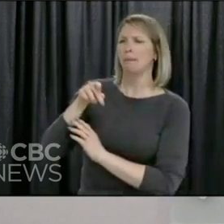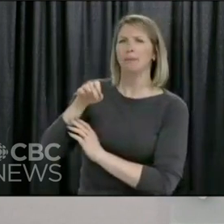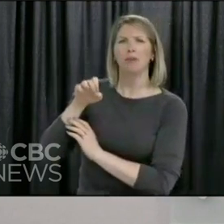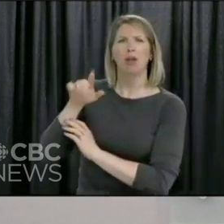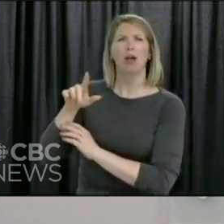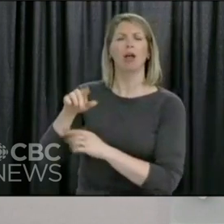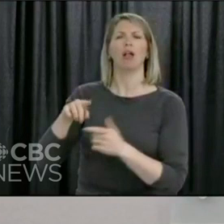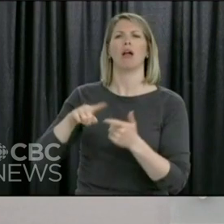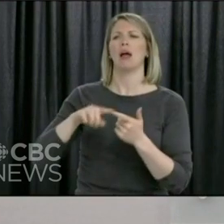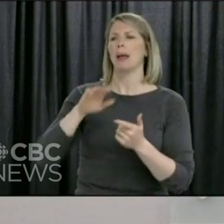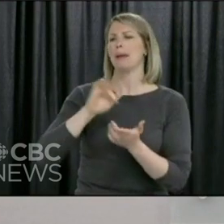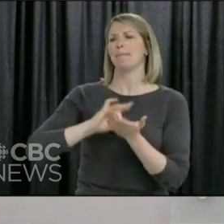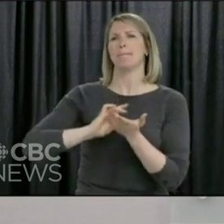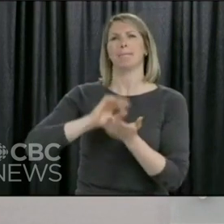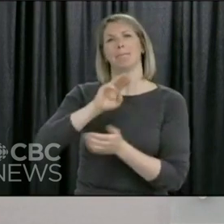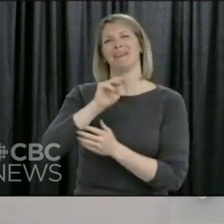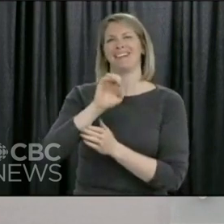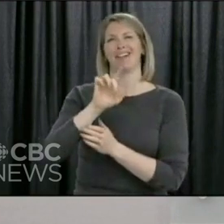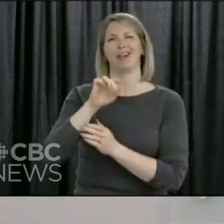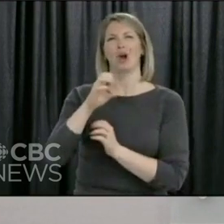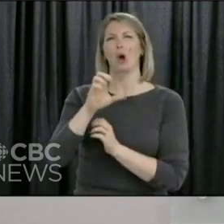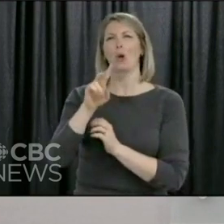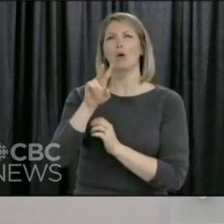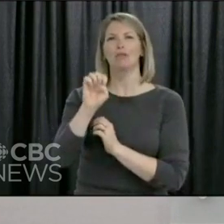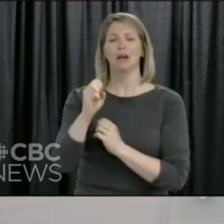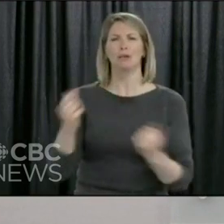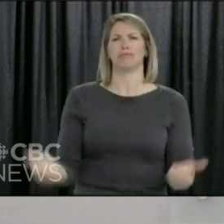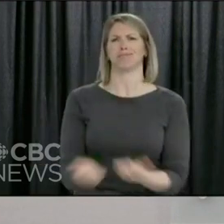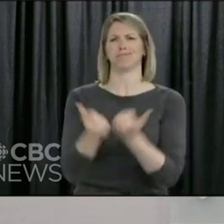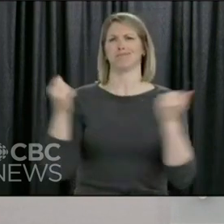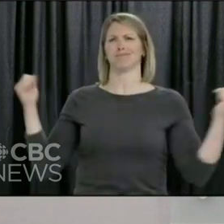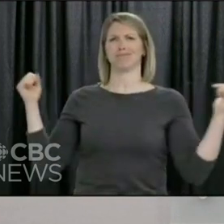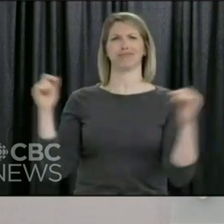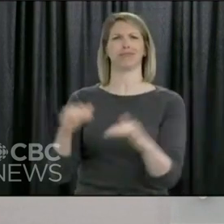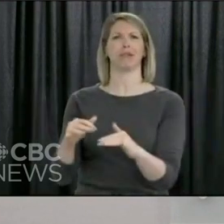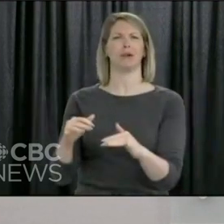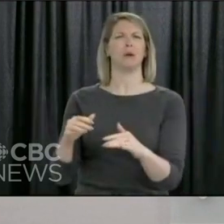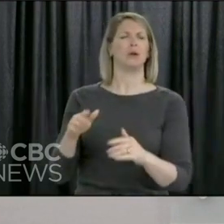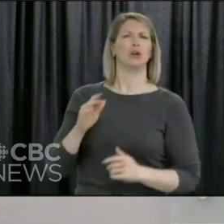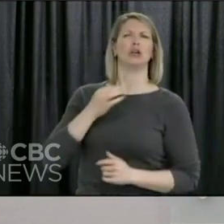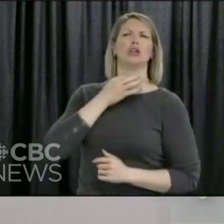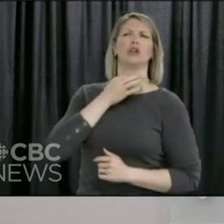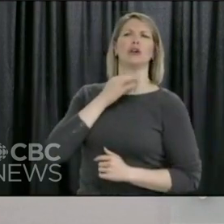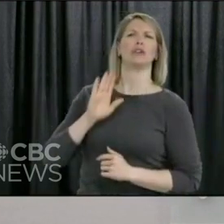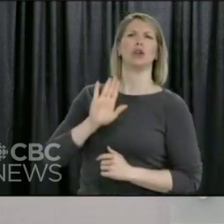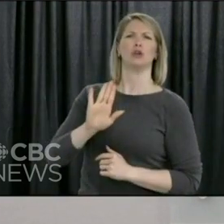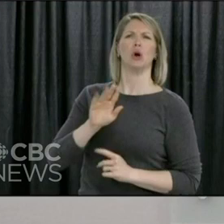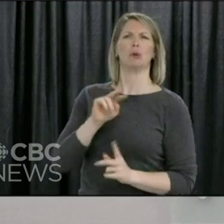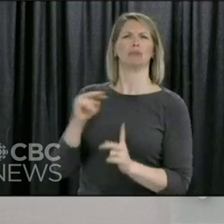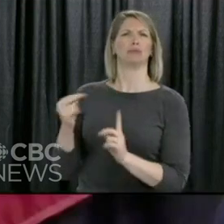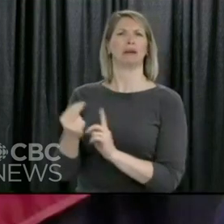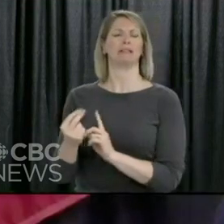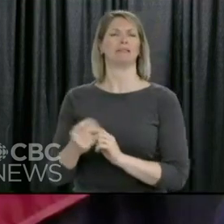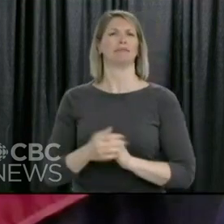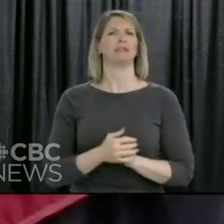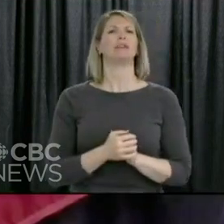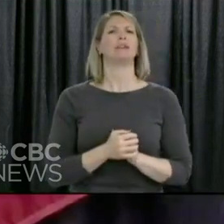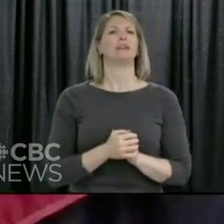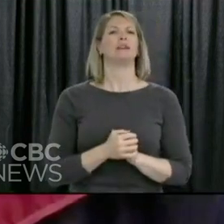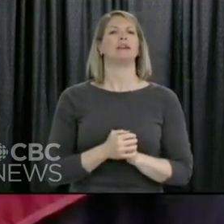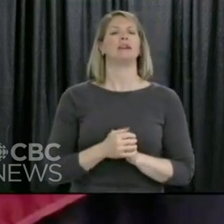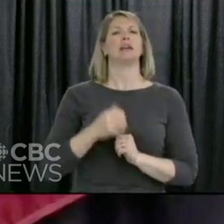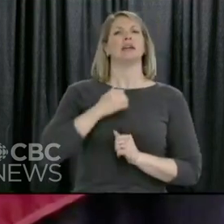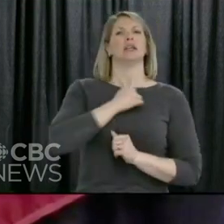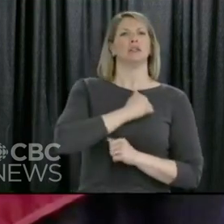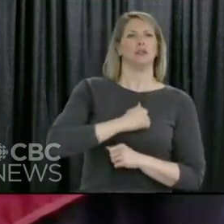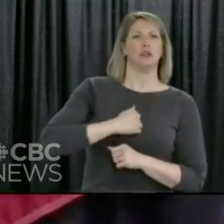hundreds of visitors when the weather warms up. Yeah, so Peter, and first of all, I want to say and apologize to the minister. Obviously, for those that are viewing would